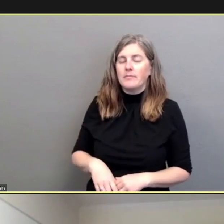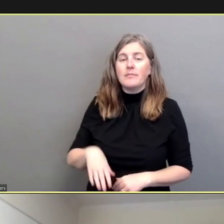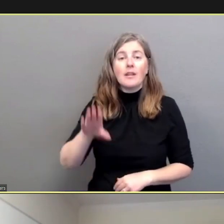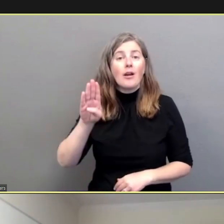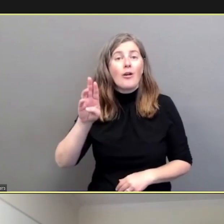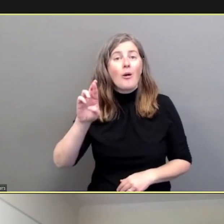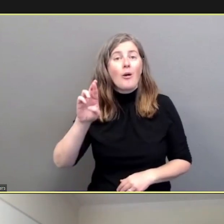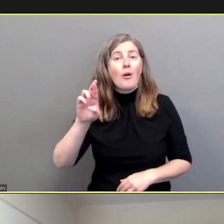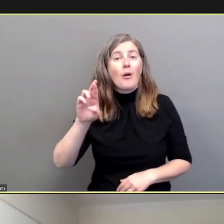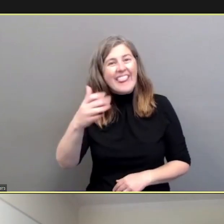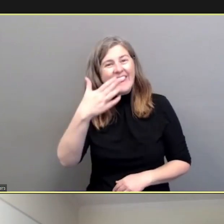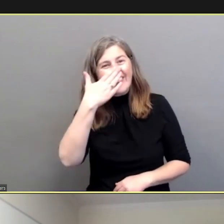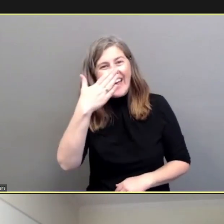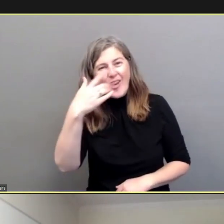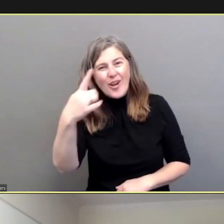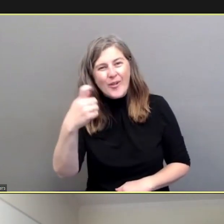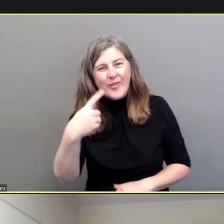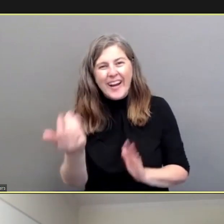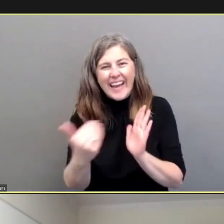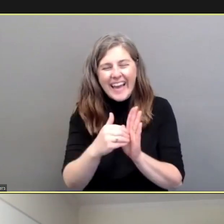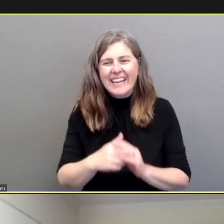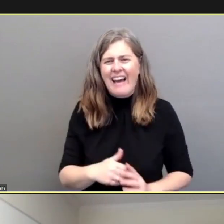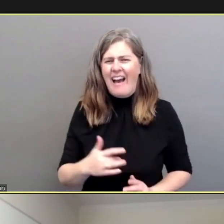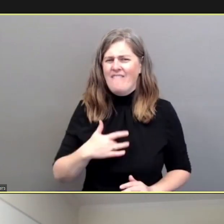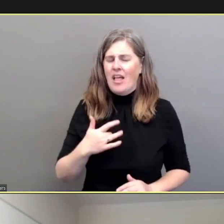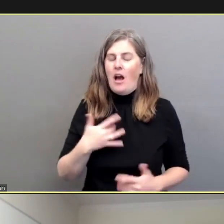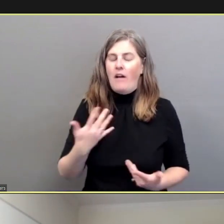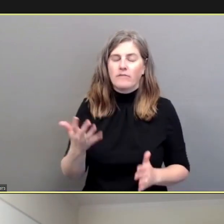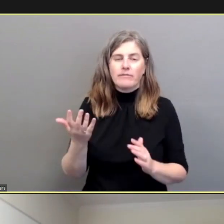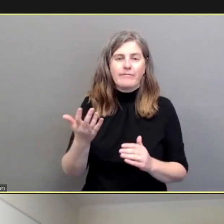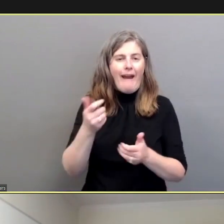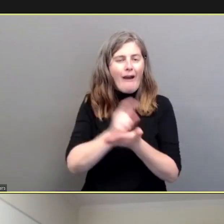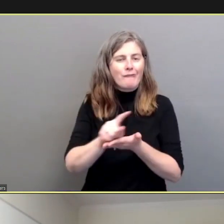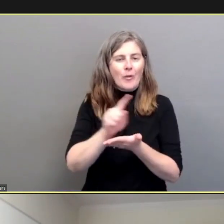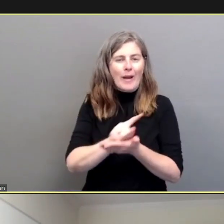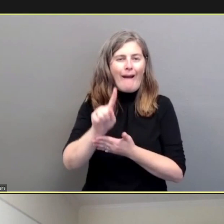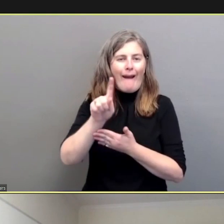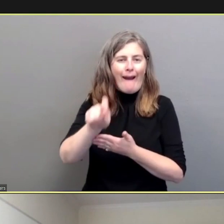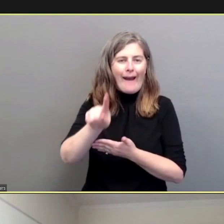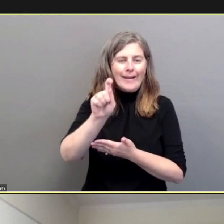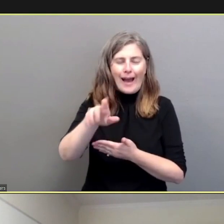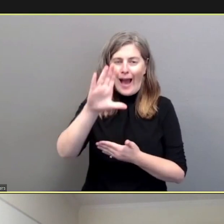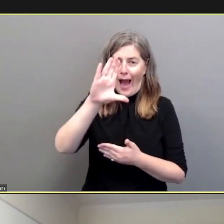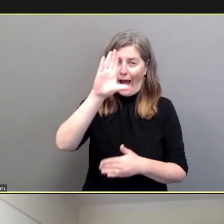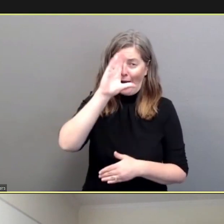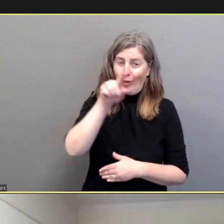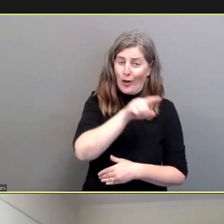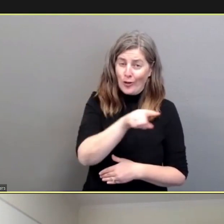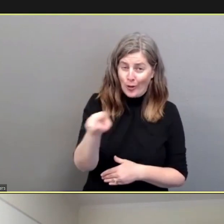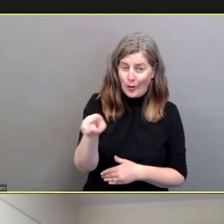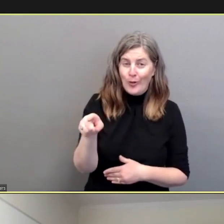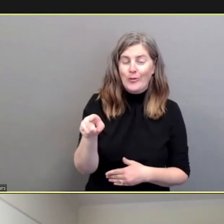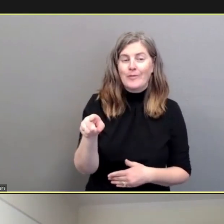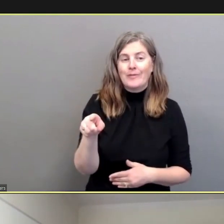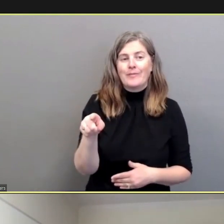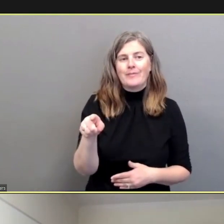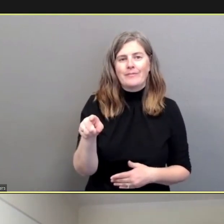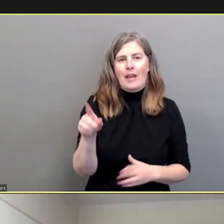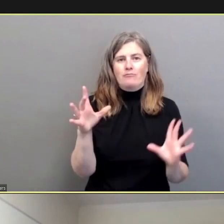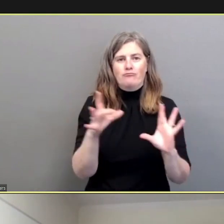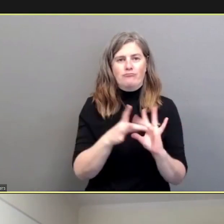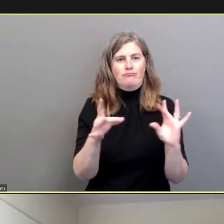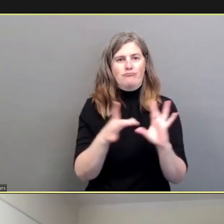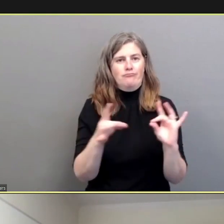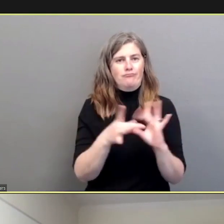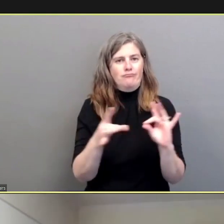Hi, thank you again. I feel like I ask this question every time. So I know that you guys have talked at